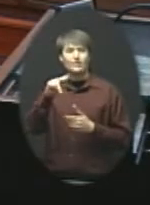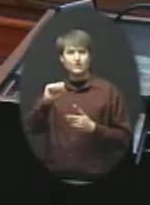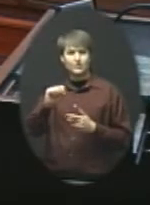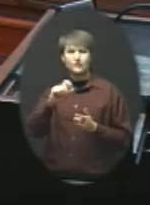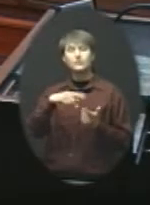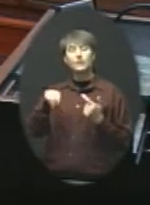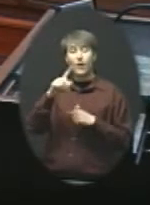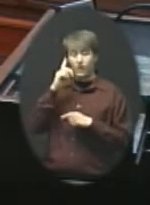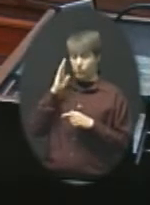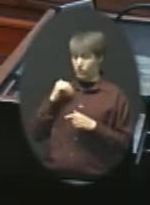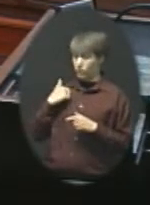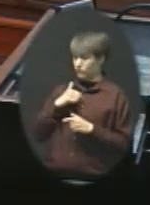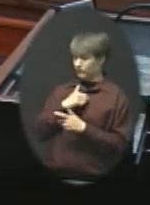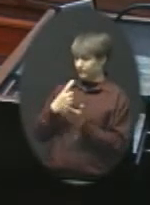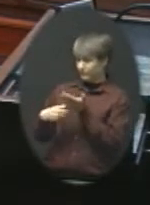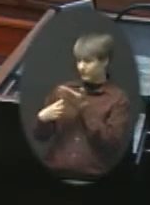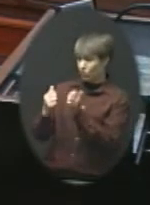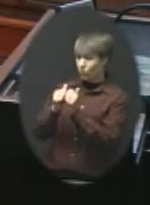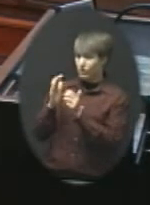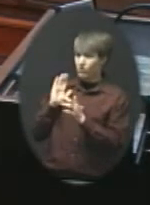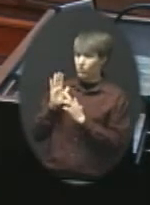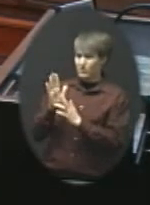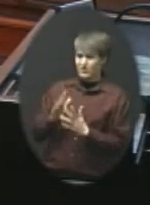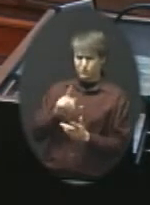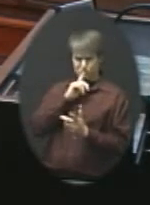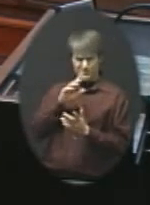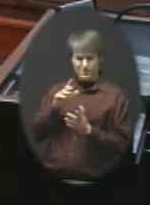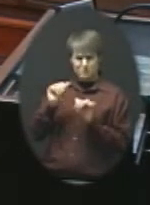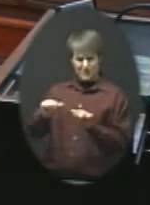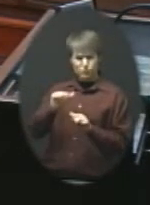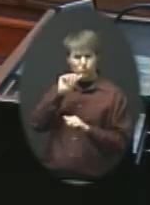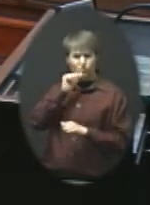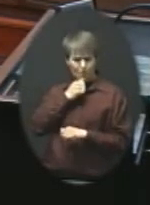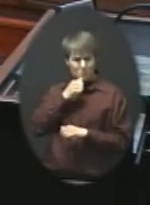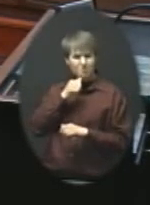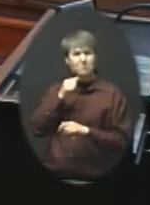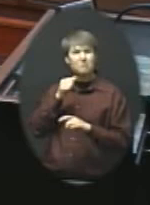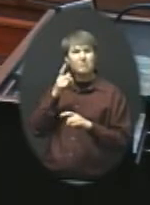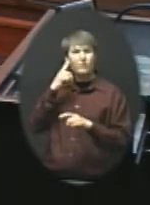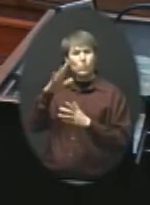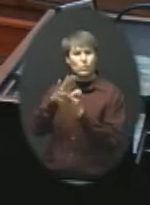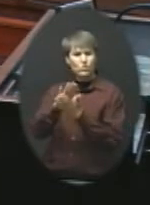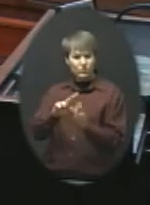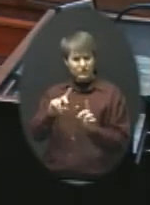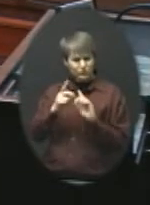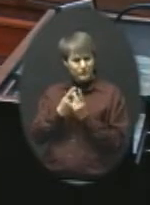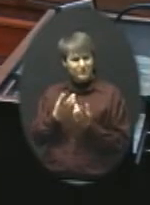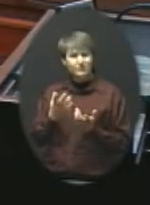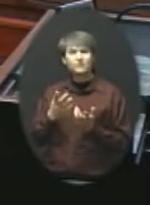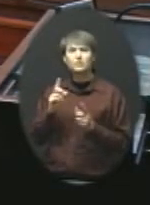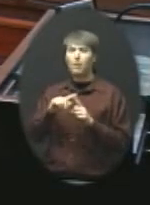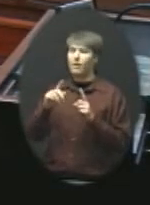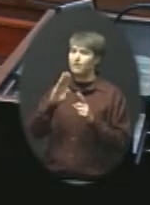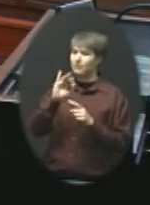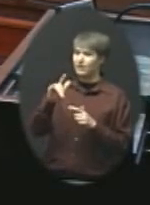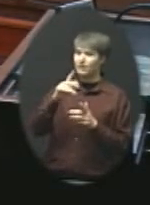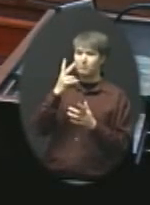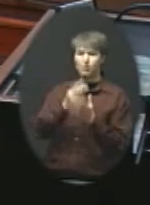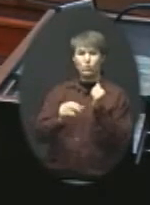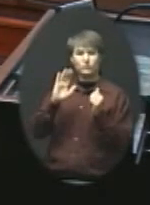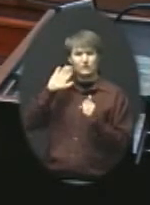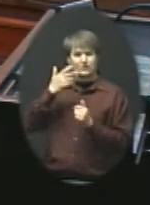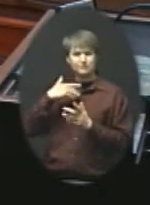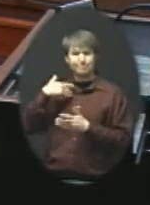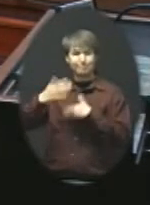of time talking to our representatives about the potential harm this change could do to the school district. However, the bills both seem to have quite a